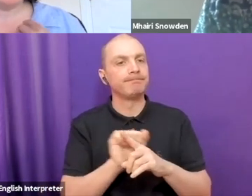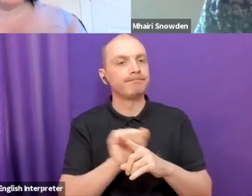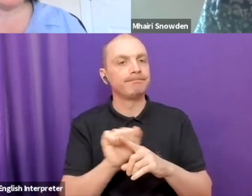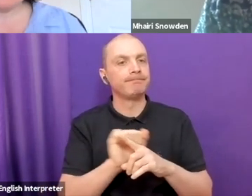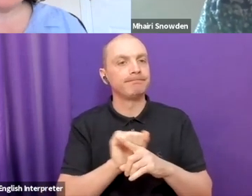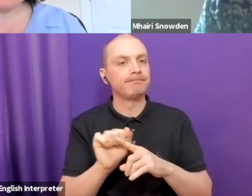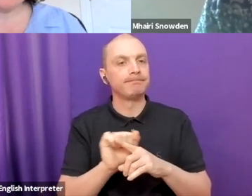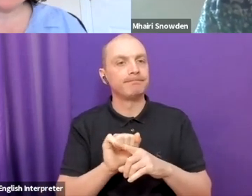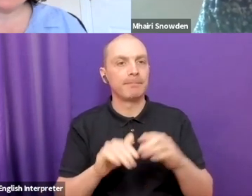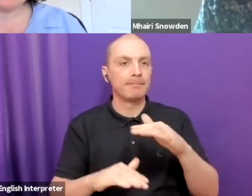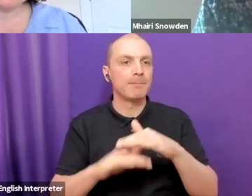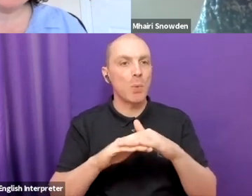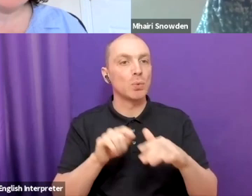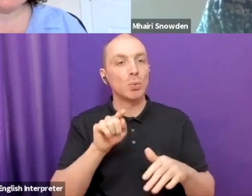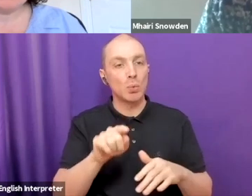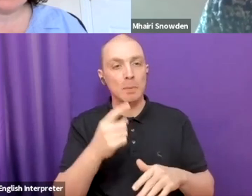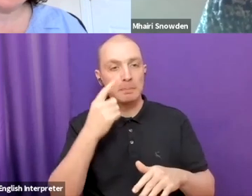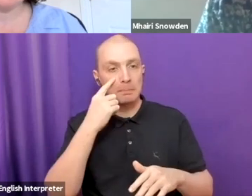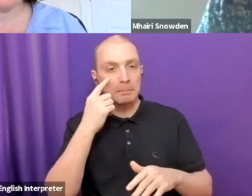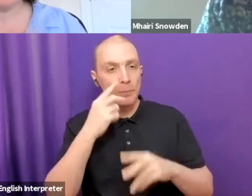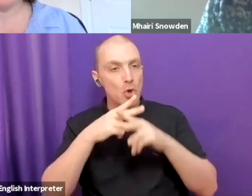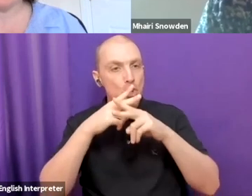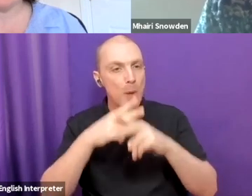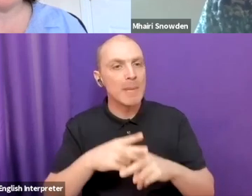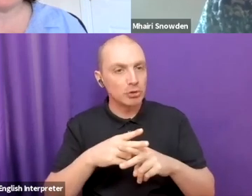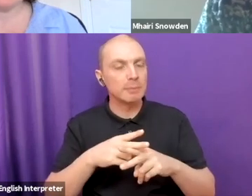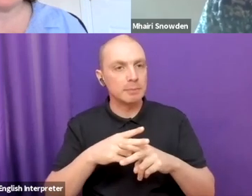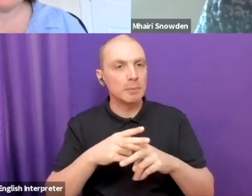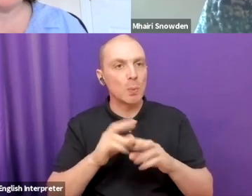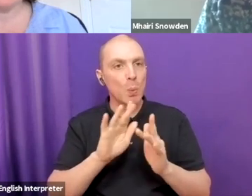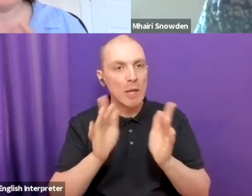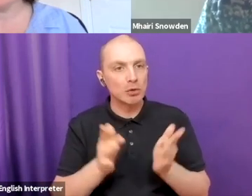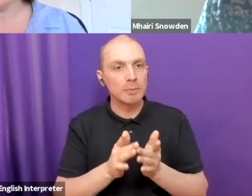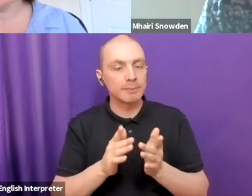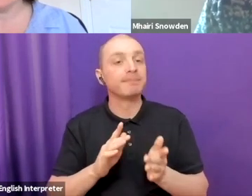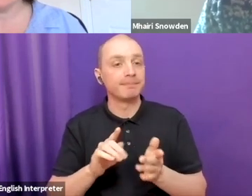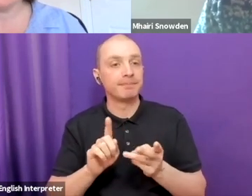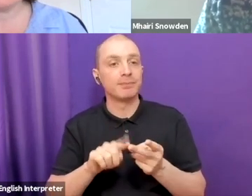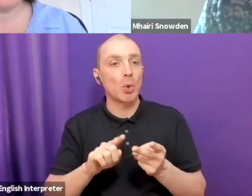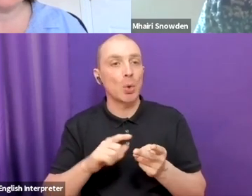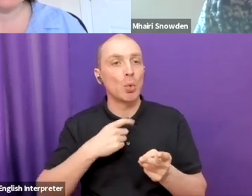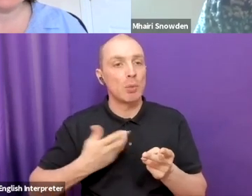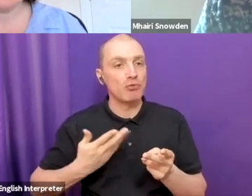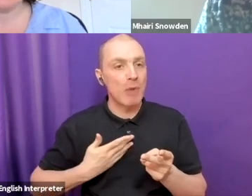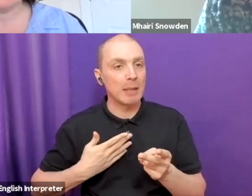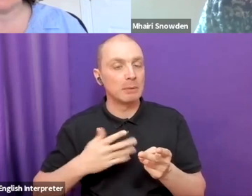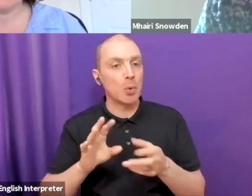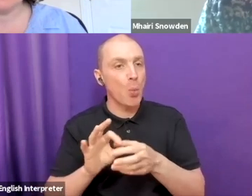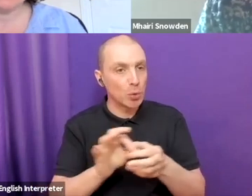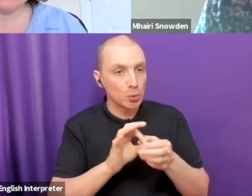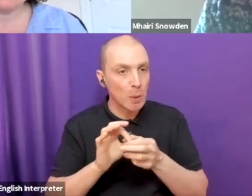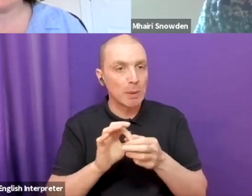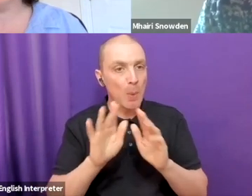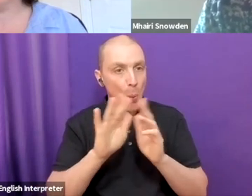eye on the Commission's website for accessible information about that. Keep an eye on Human Rights Consortium's website and mailing lists for that too as